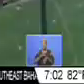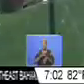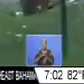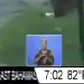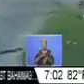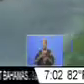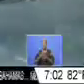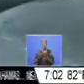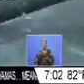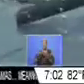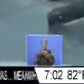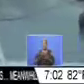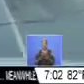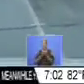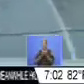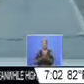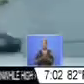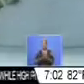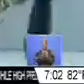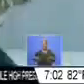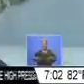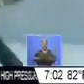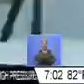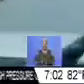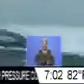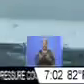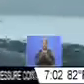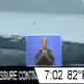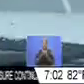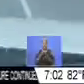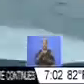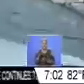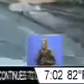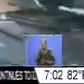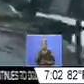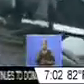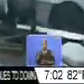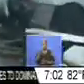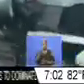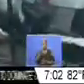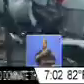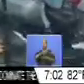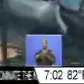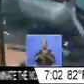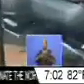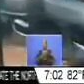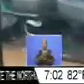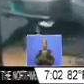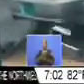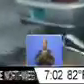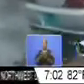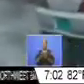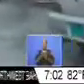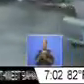it demonstrated how important it is for world unity and world